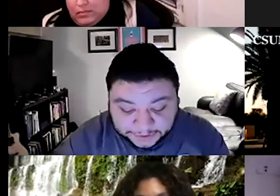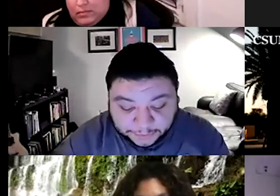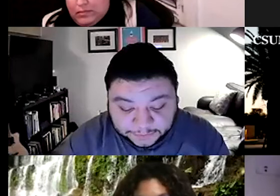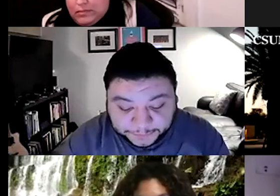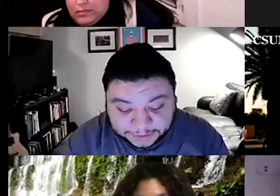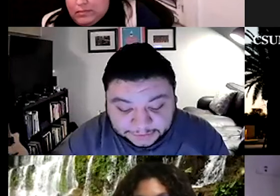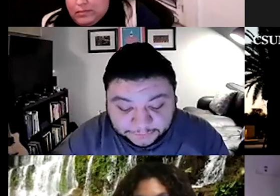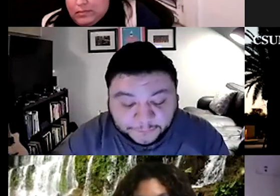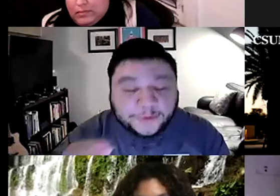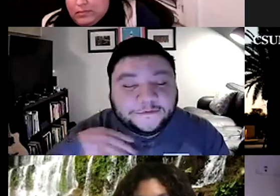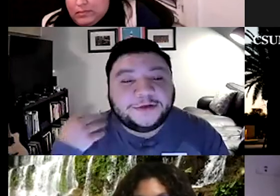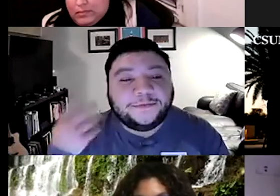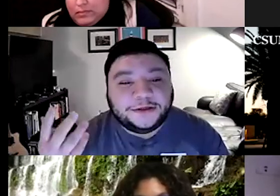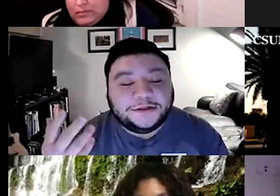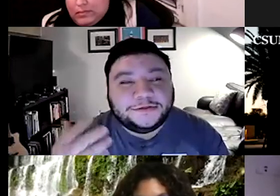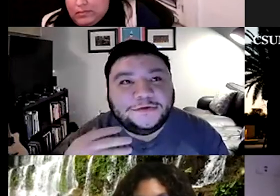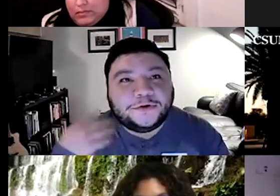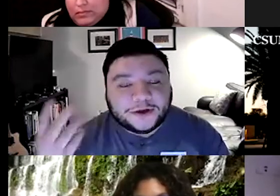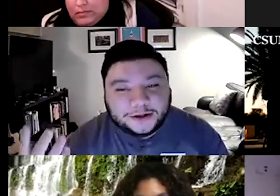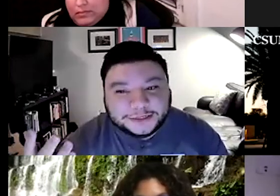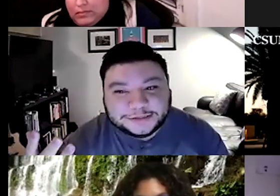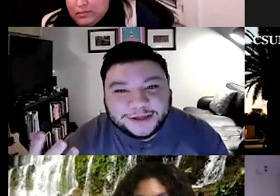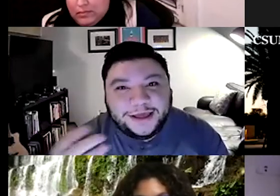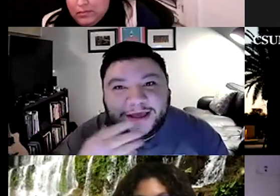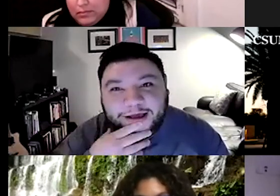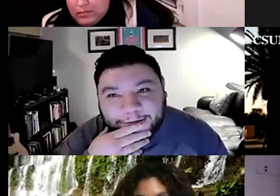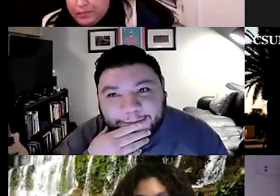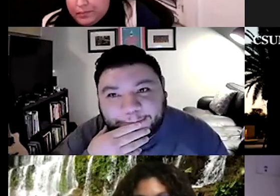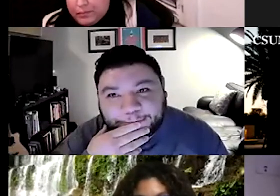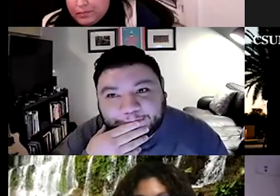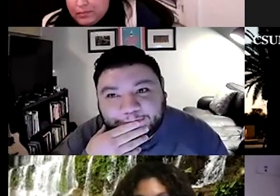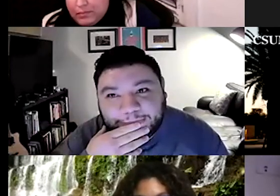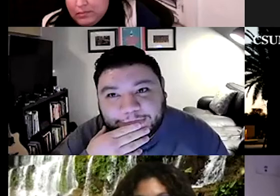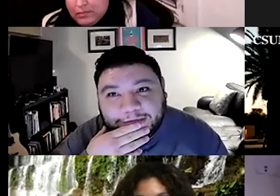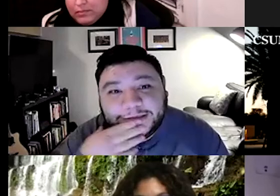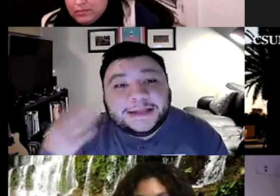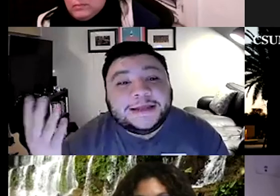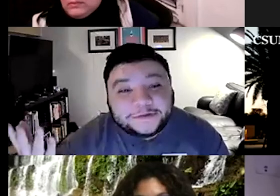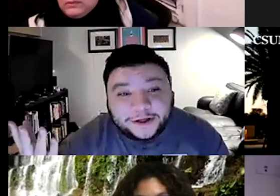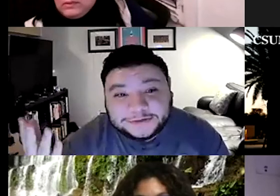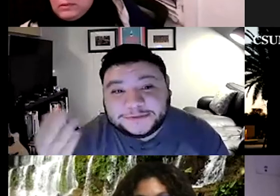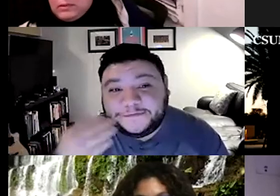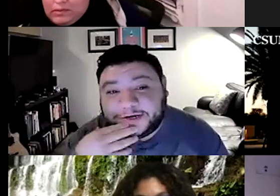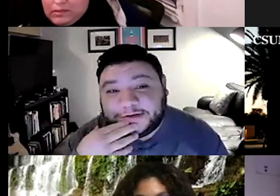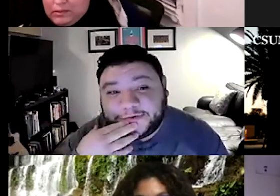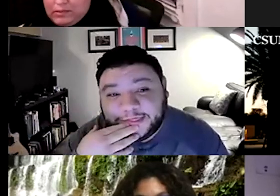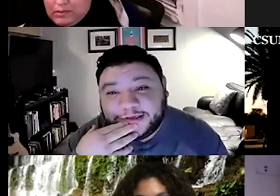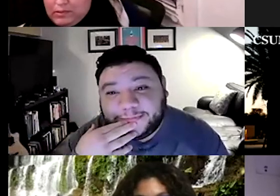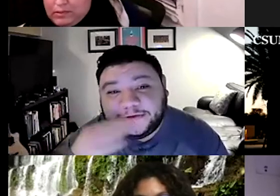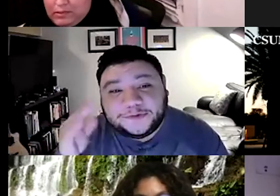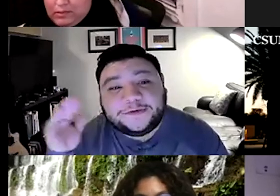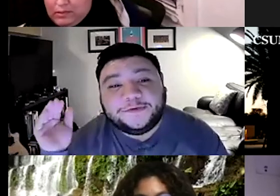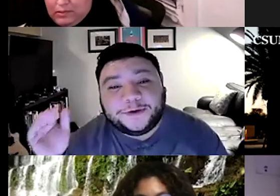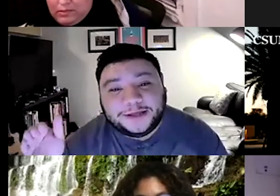really motivated me to go to college. Um, Getting into college was a very different thing